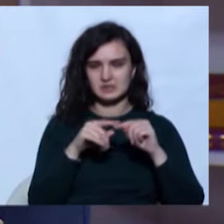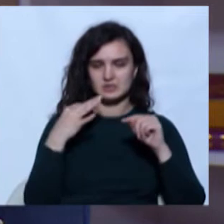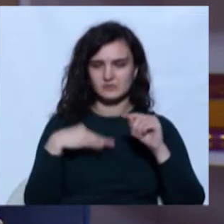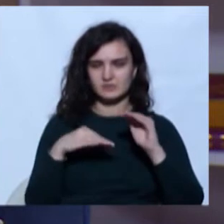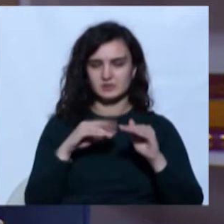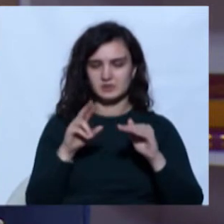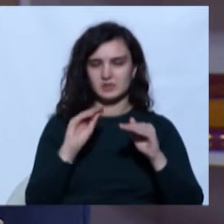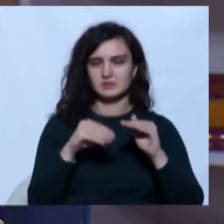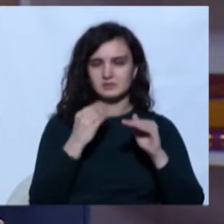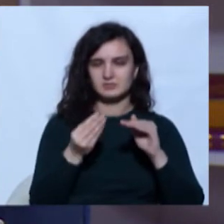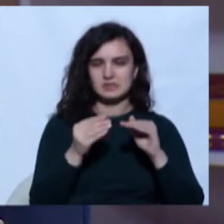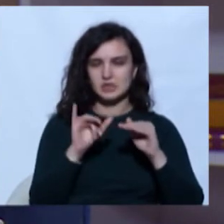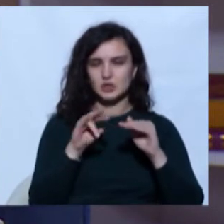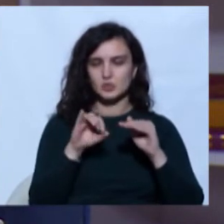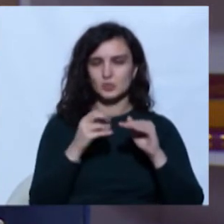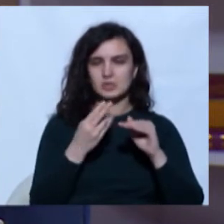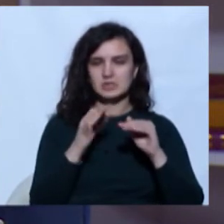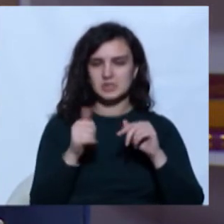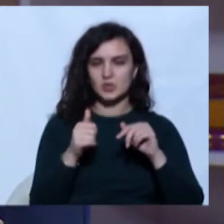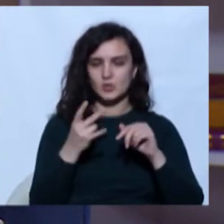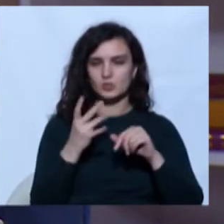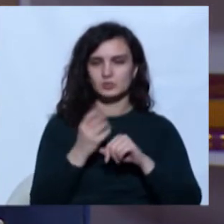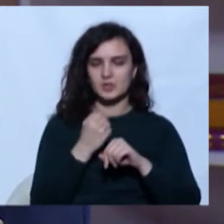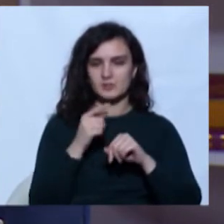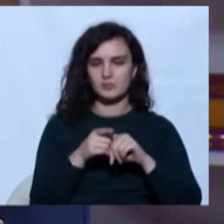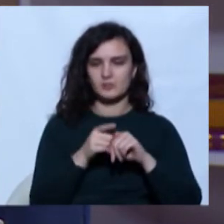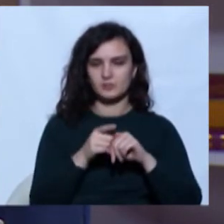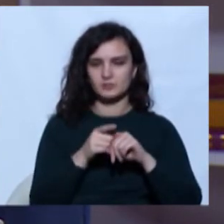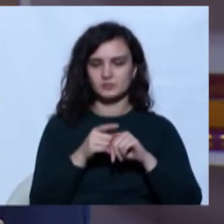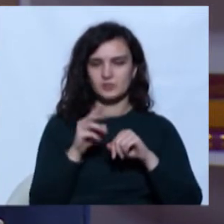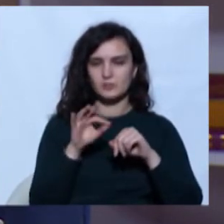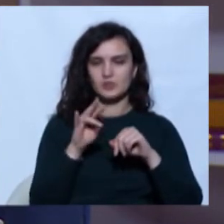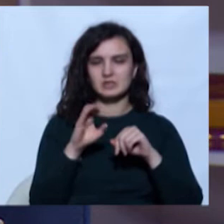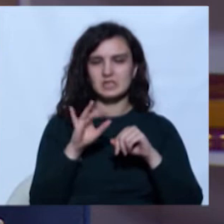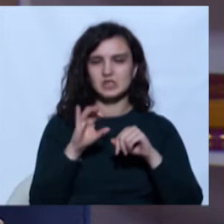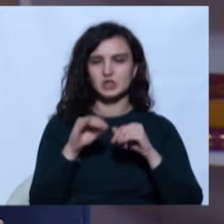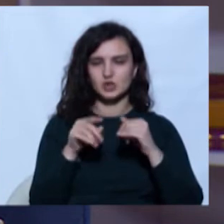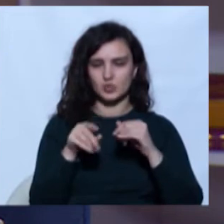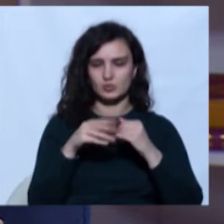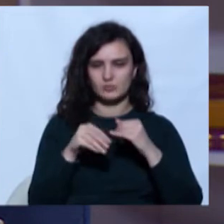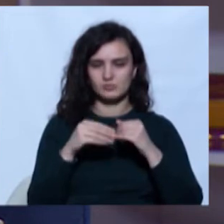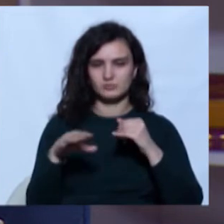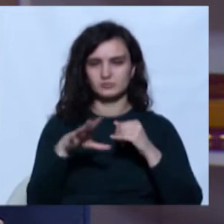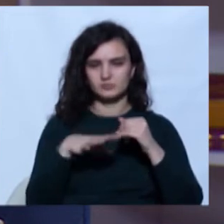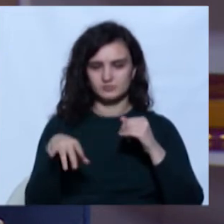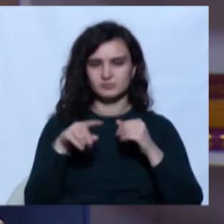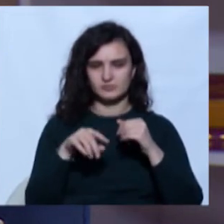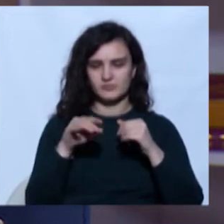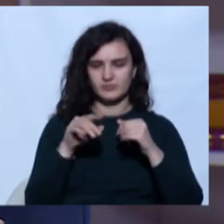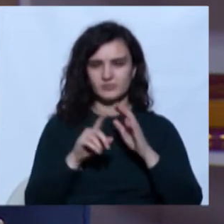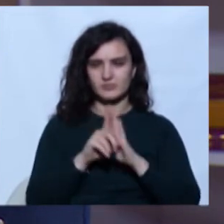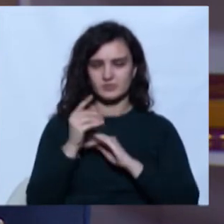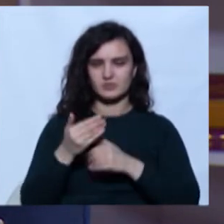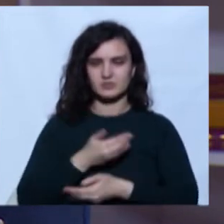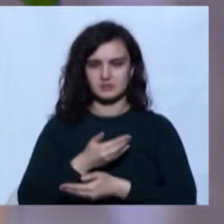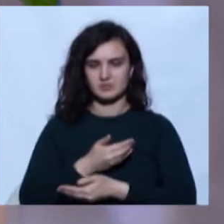and gives him instructions on how to find the treasure on Monte Cristo Island, which helps Dantes restart his